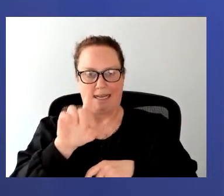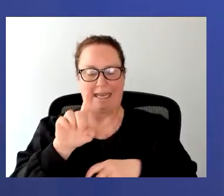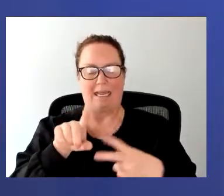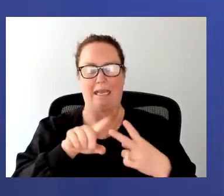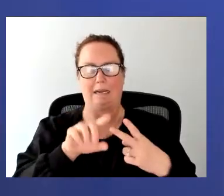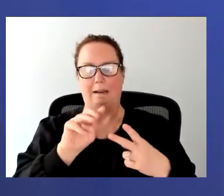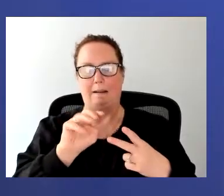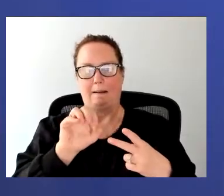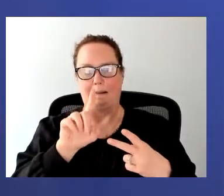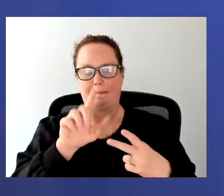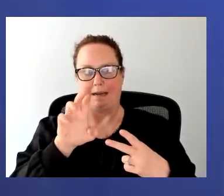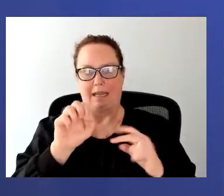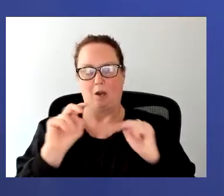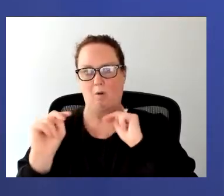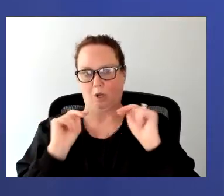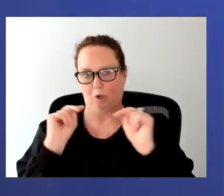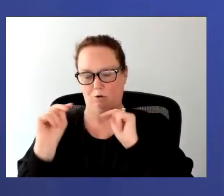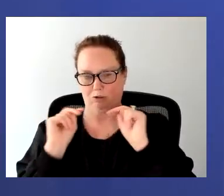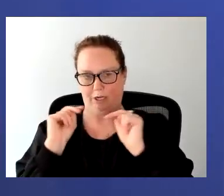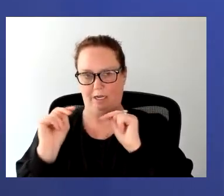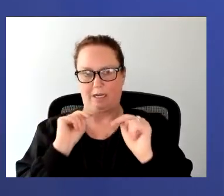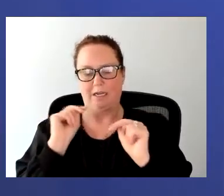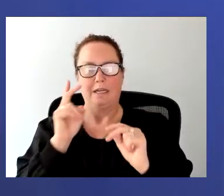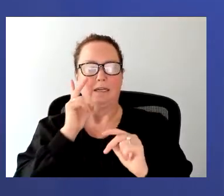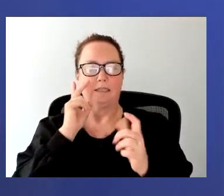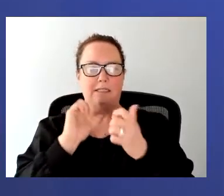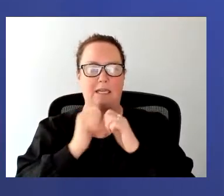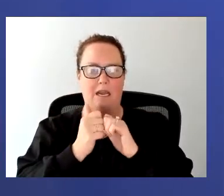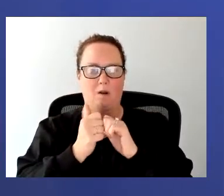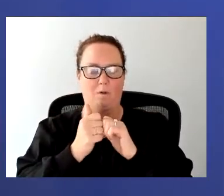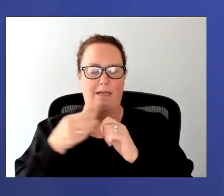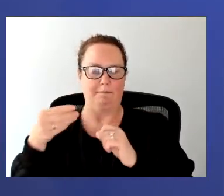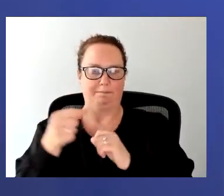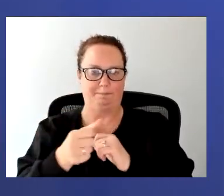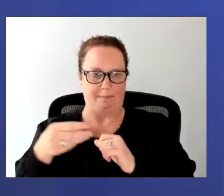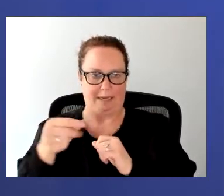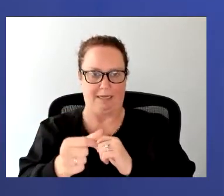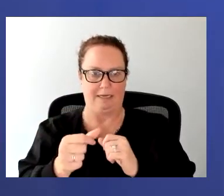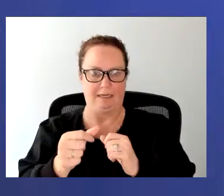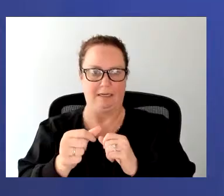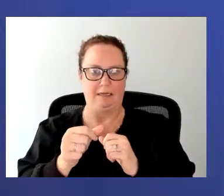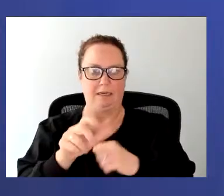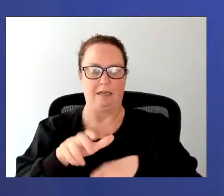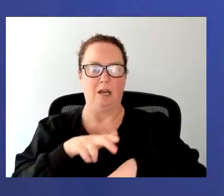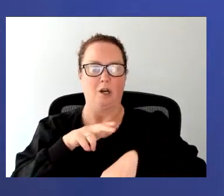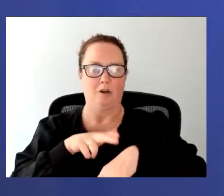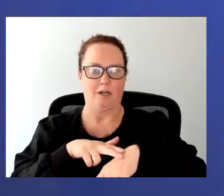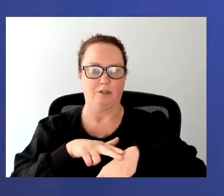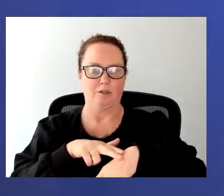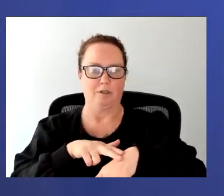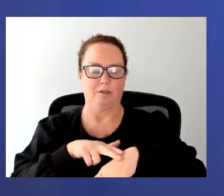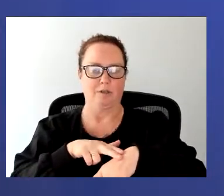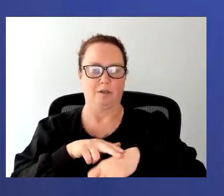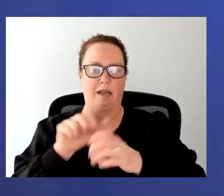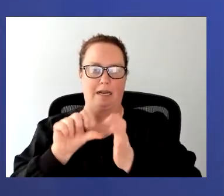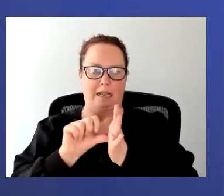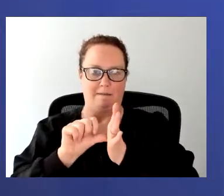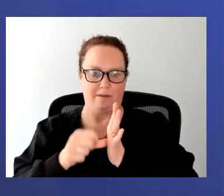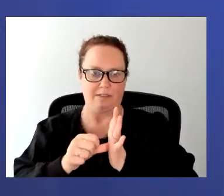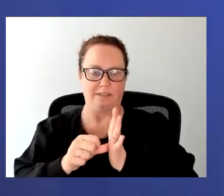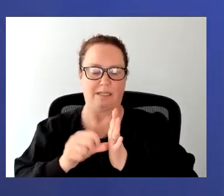are negotiating to see how we can get reimbursed. I think our nation has put a bit of emphasis on getting this